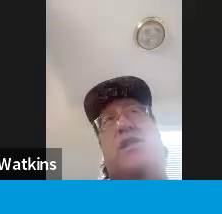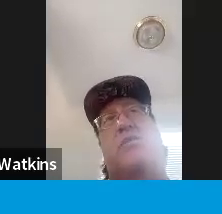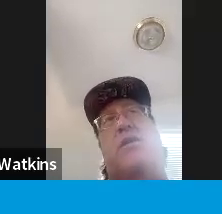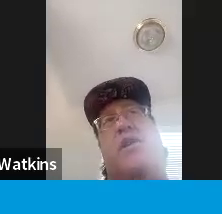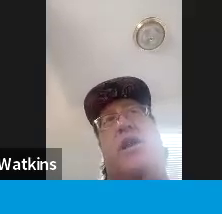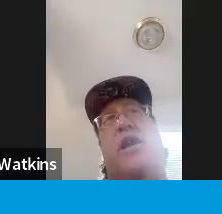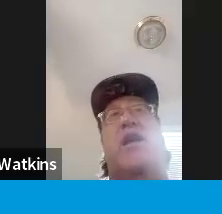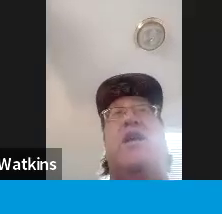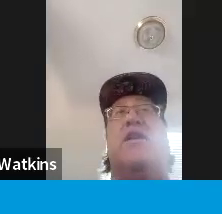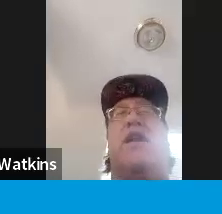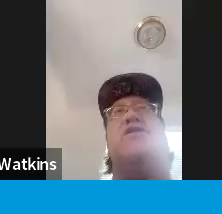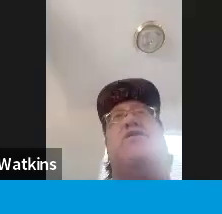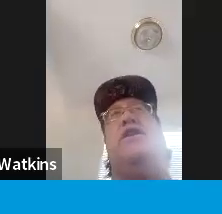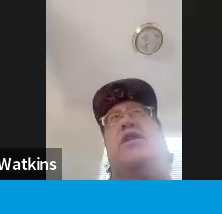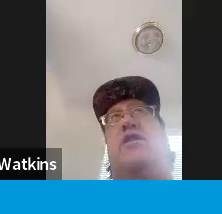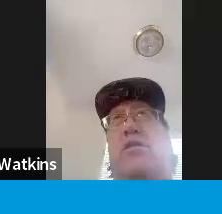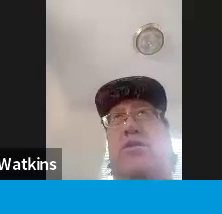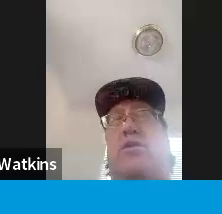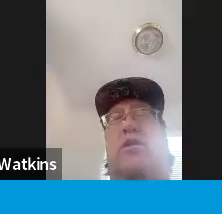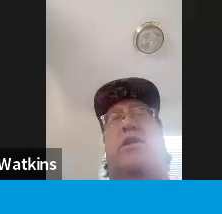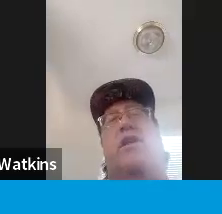vision statement of like in the next 3